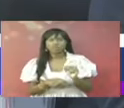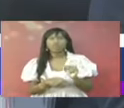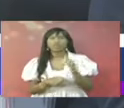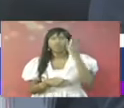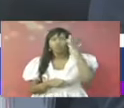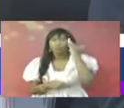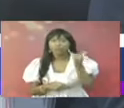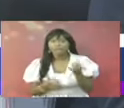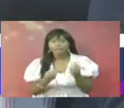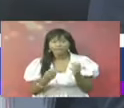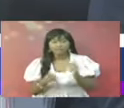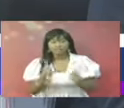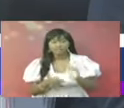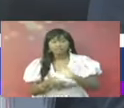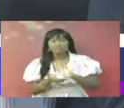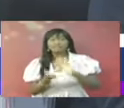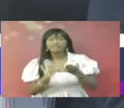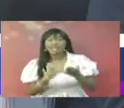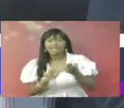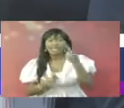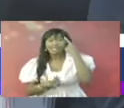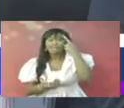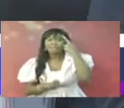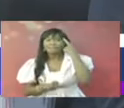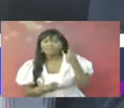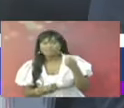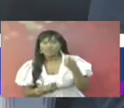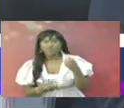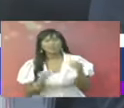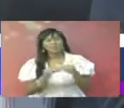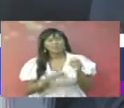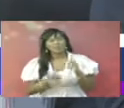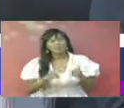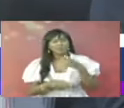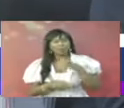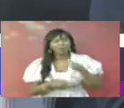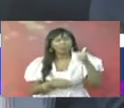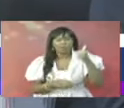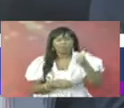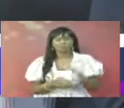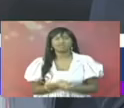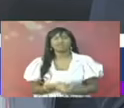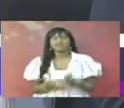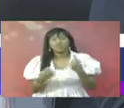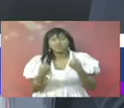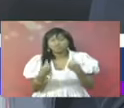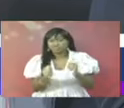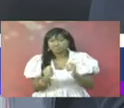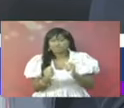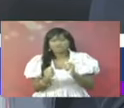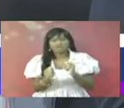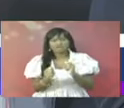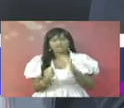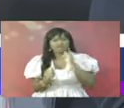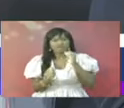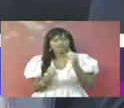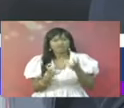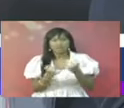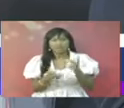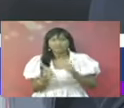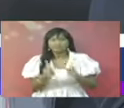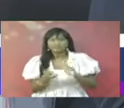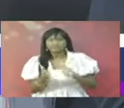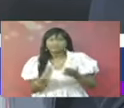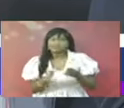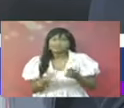case fatality rate. Every death is one that we try to avoid. Every outcome that is unfavorable, every outcome that is fatal is